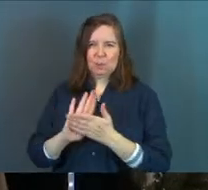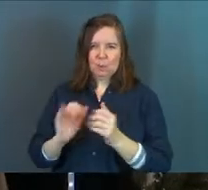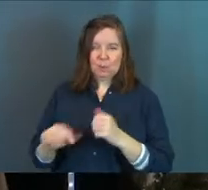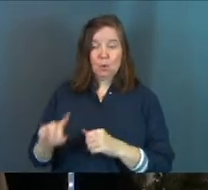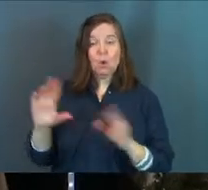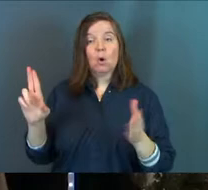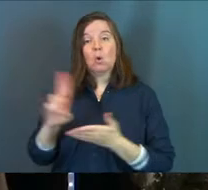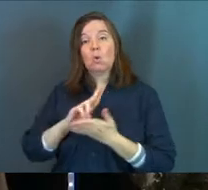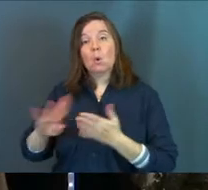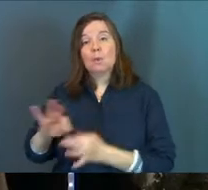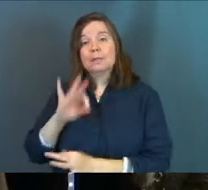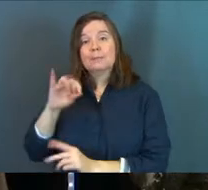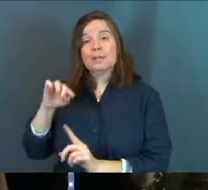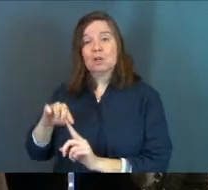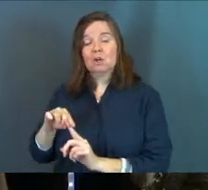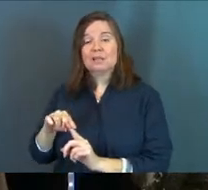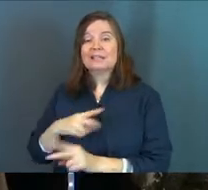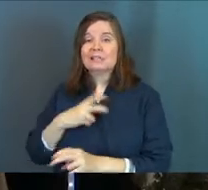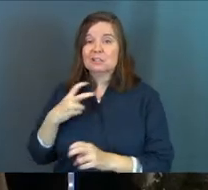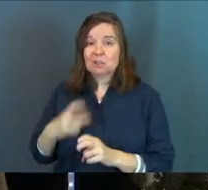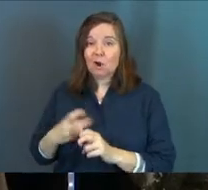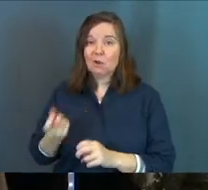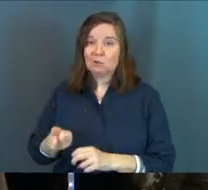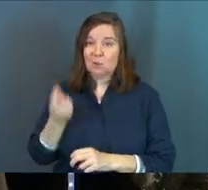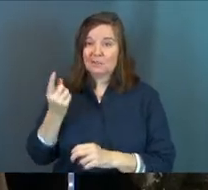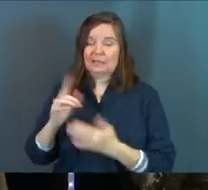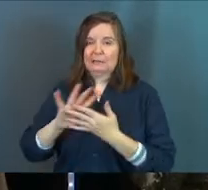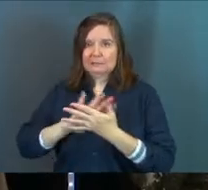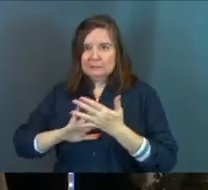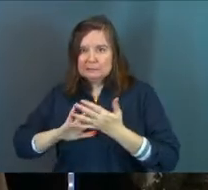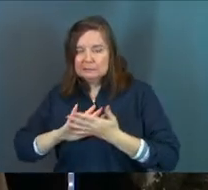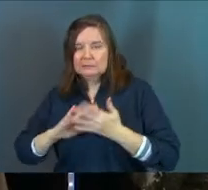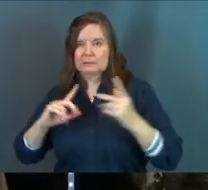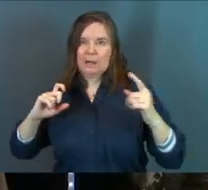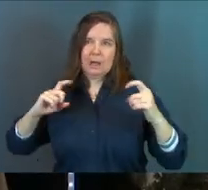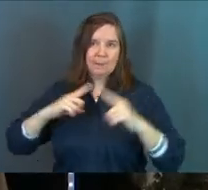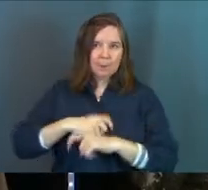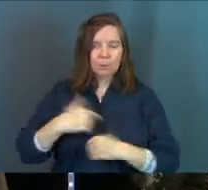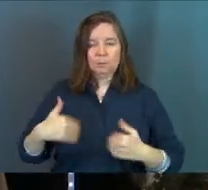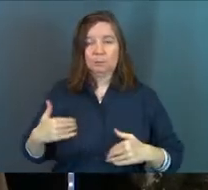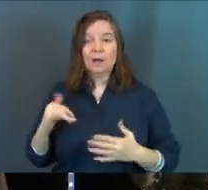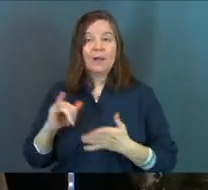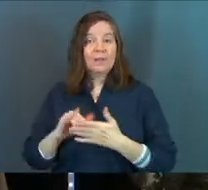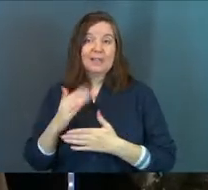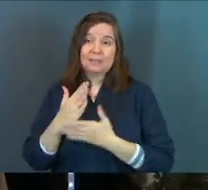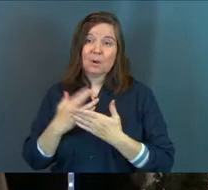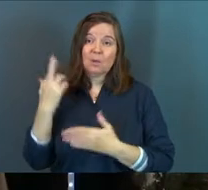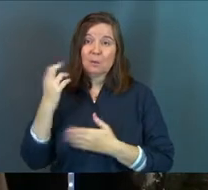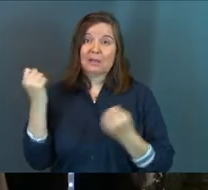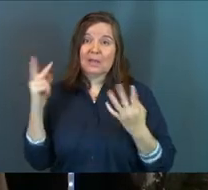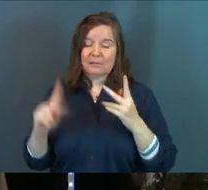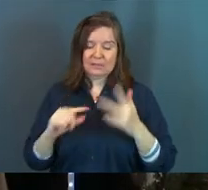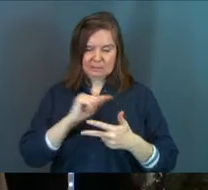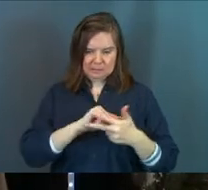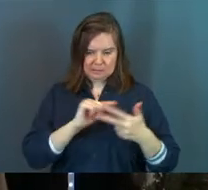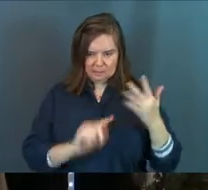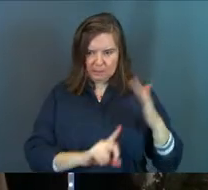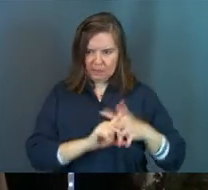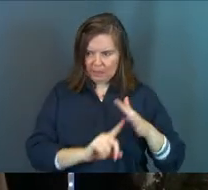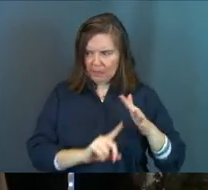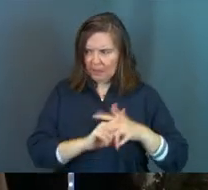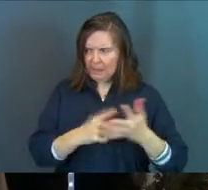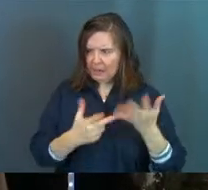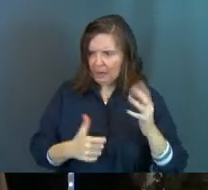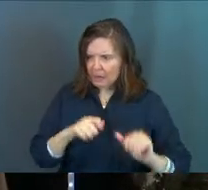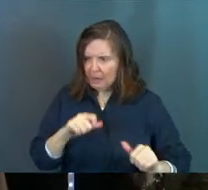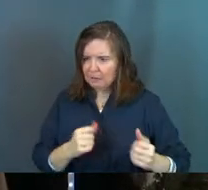with you. The Holy Spirit is hard to understand quite often. And that's part of the reason a lot of these questions come up, is